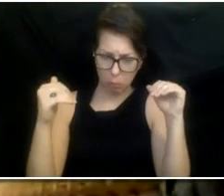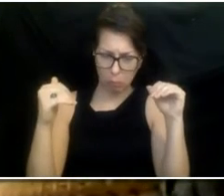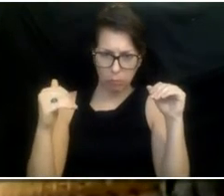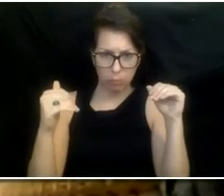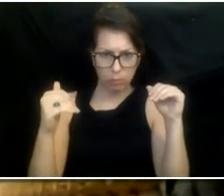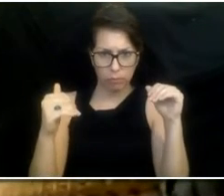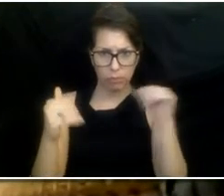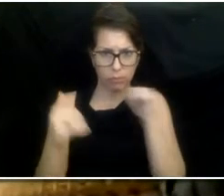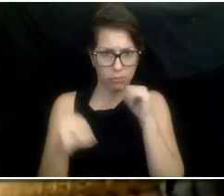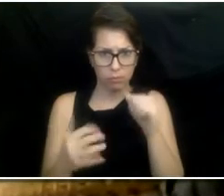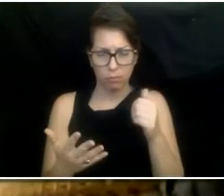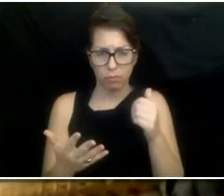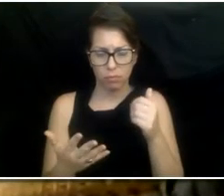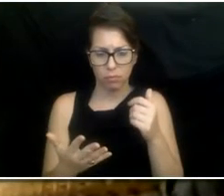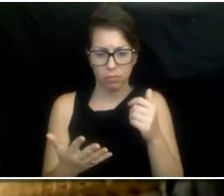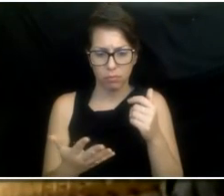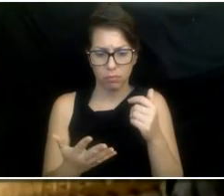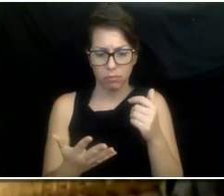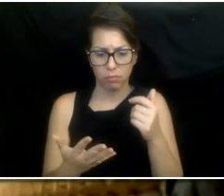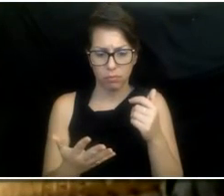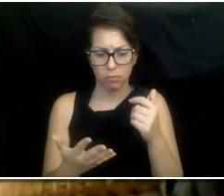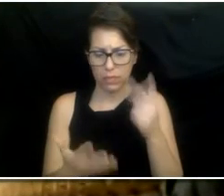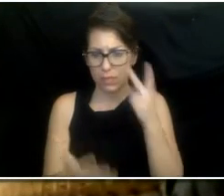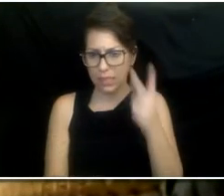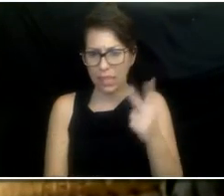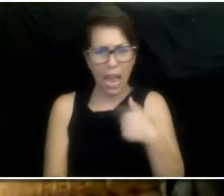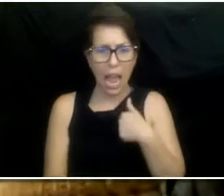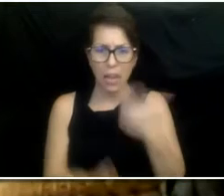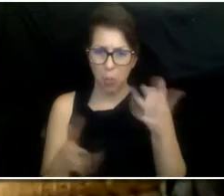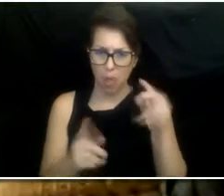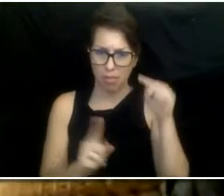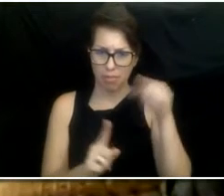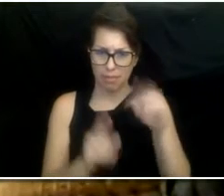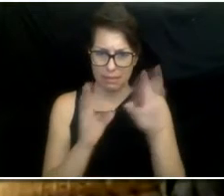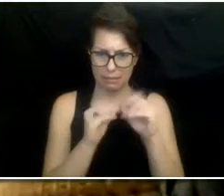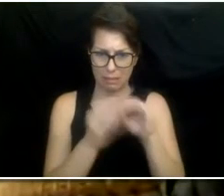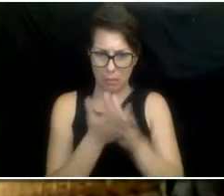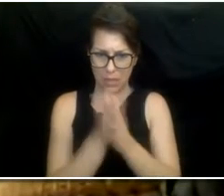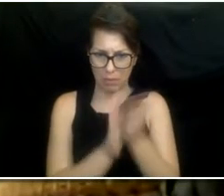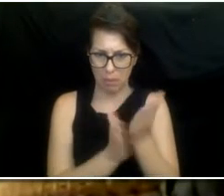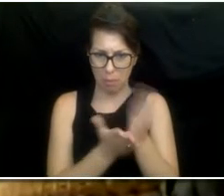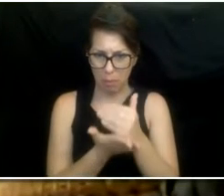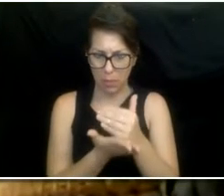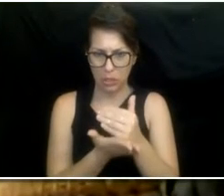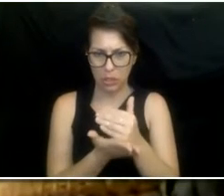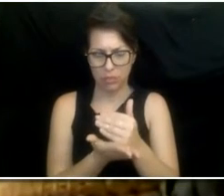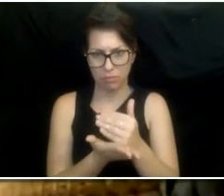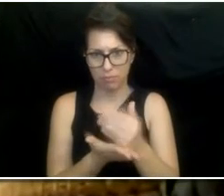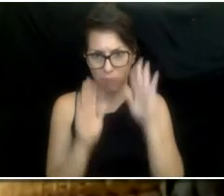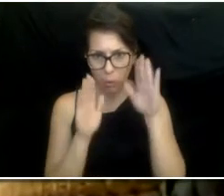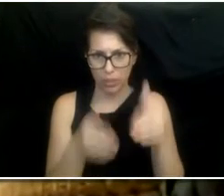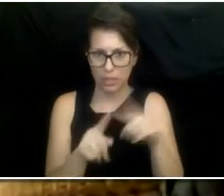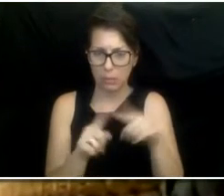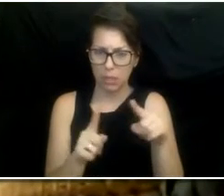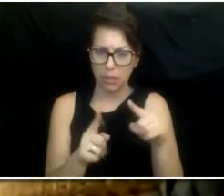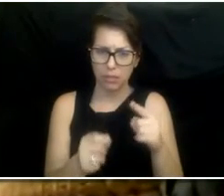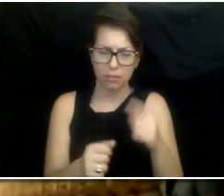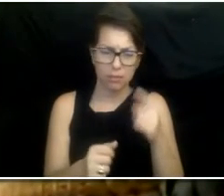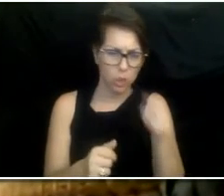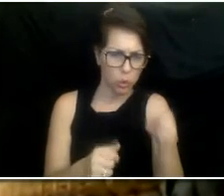and operations of the courts and how much has to do with the resources that will be available